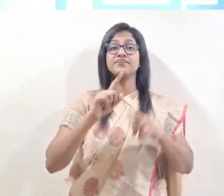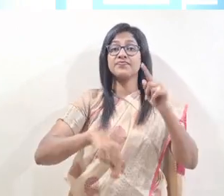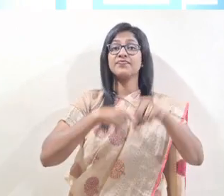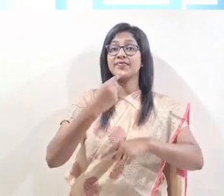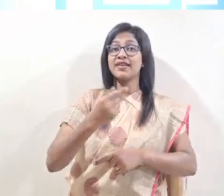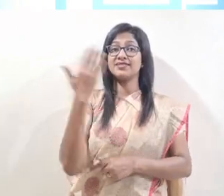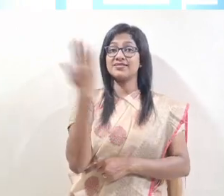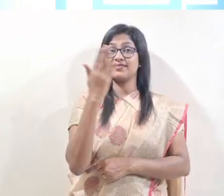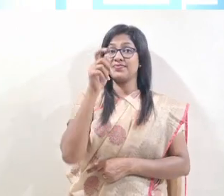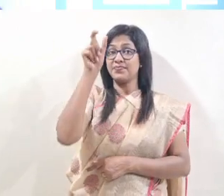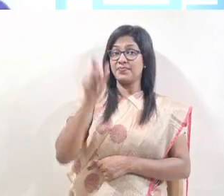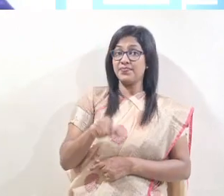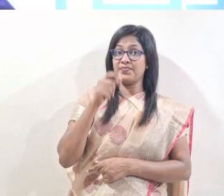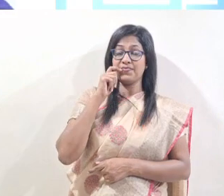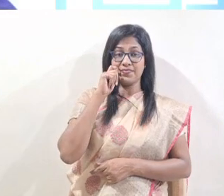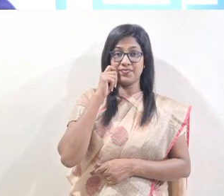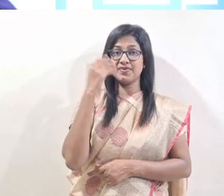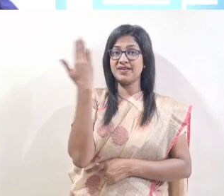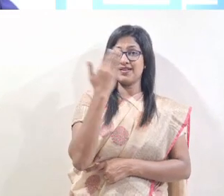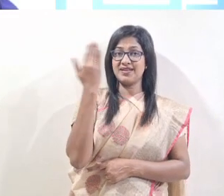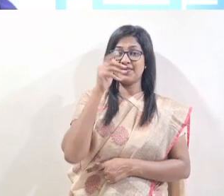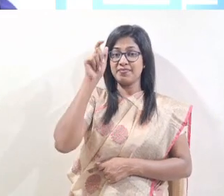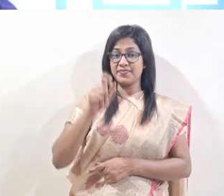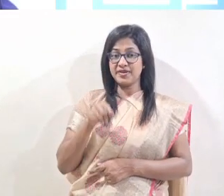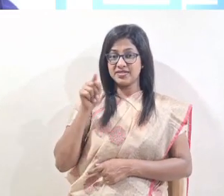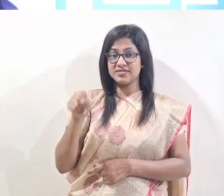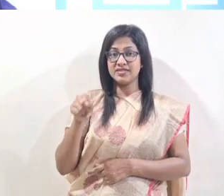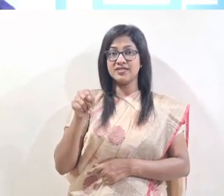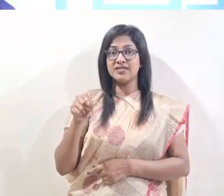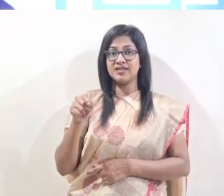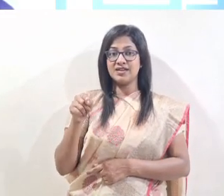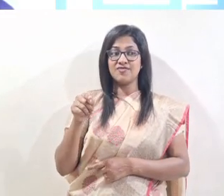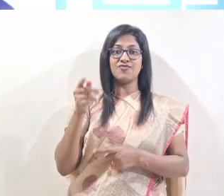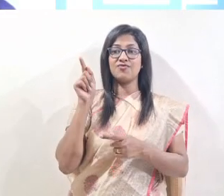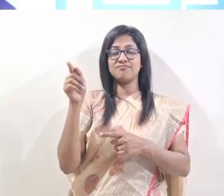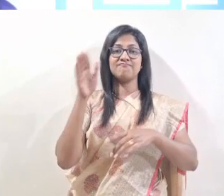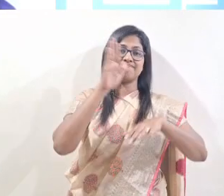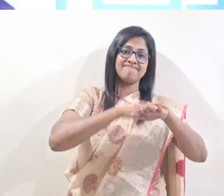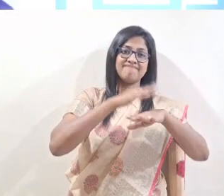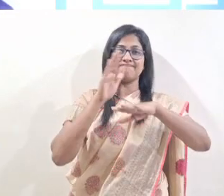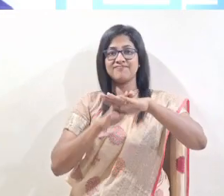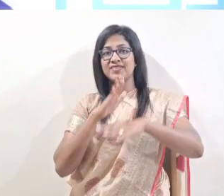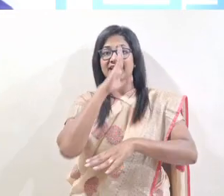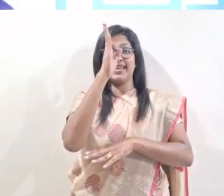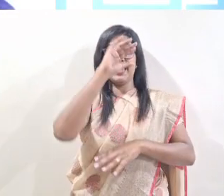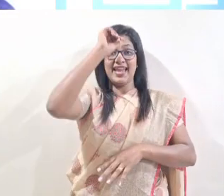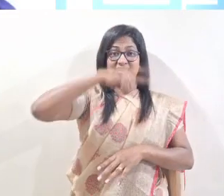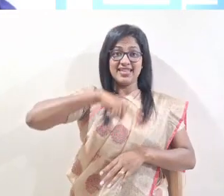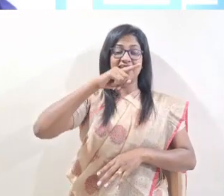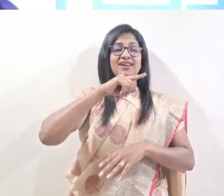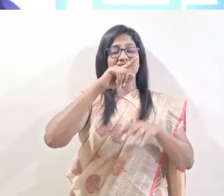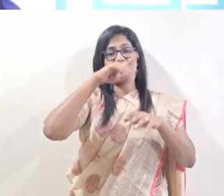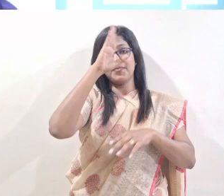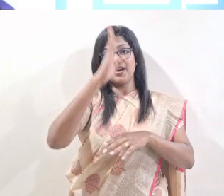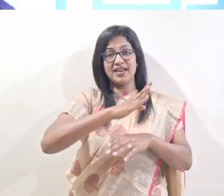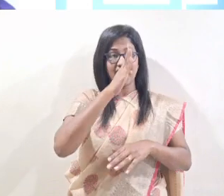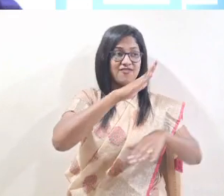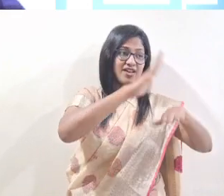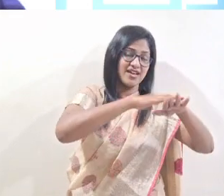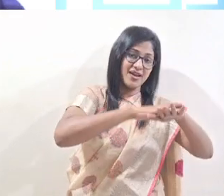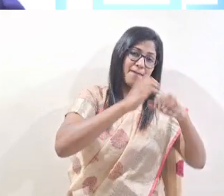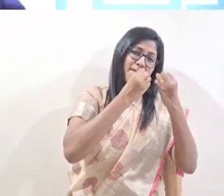our next speaker, who has been on both sides of the fence. He was in the railways for many, many